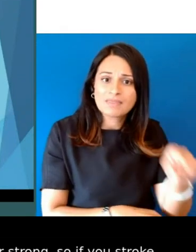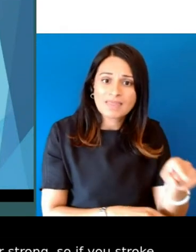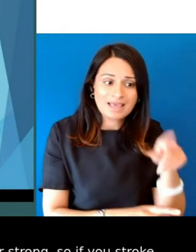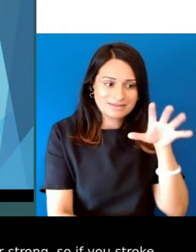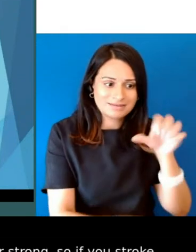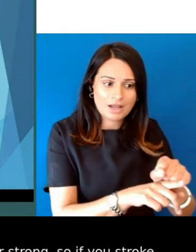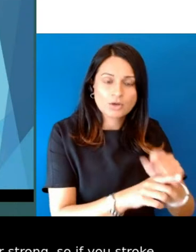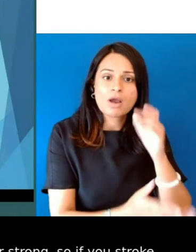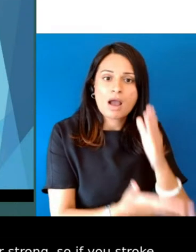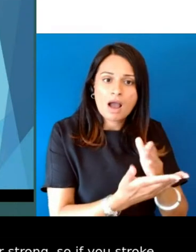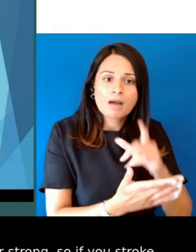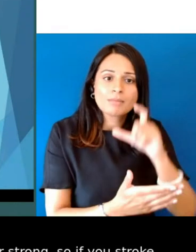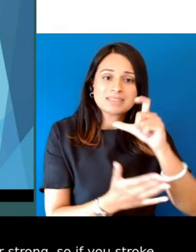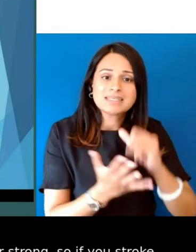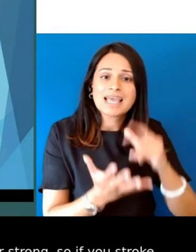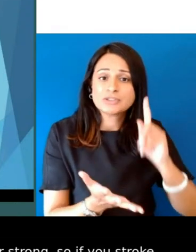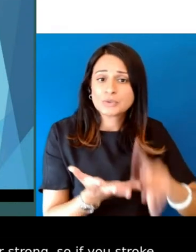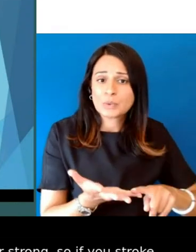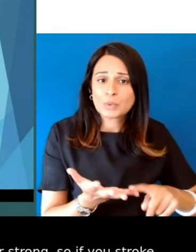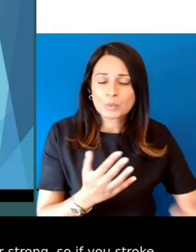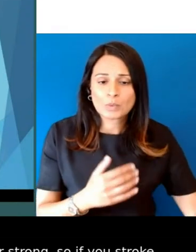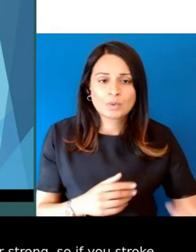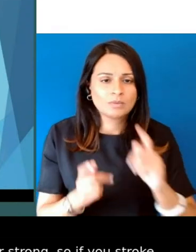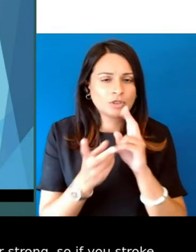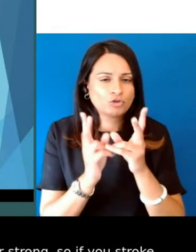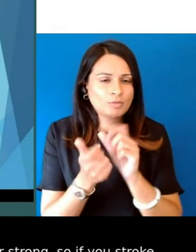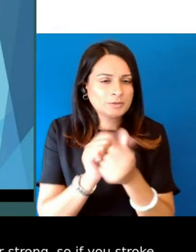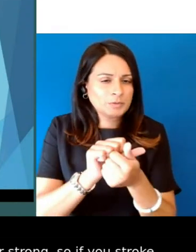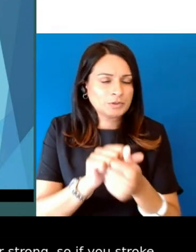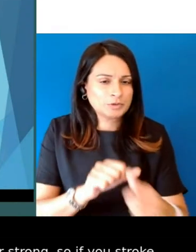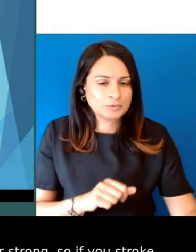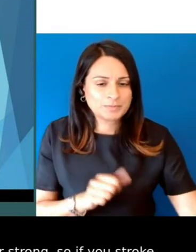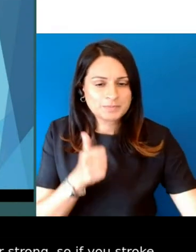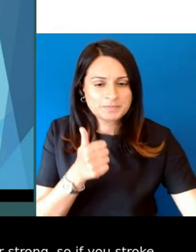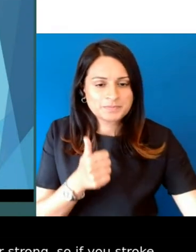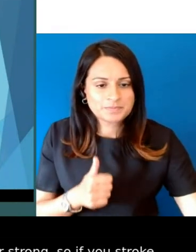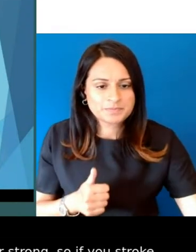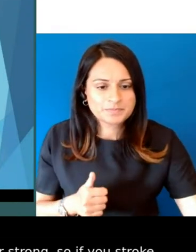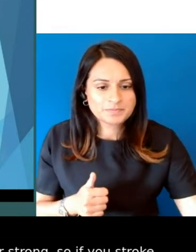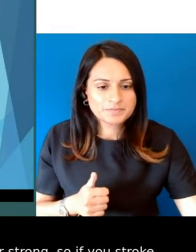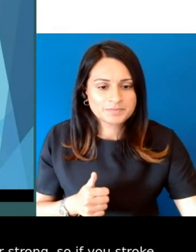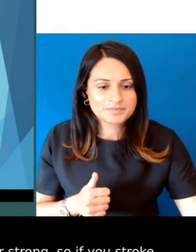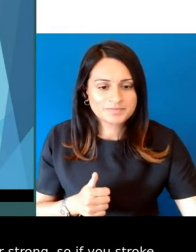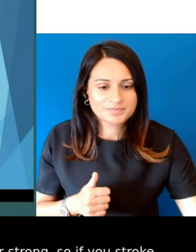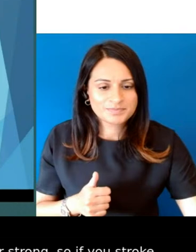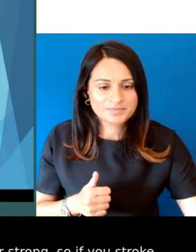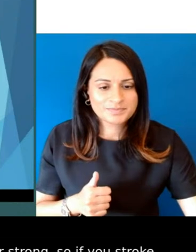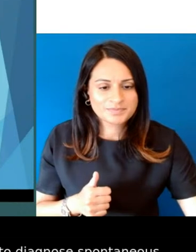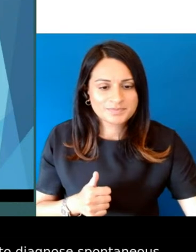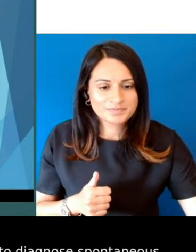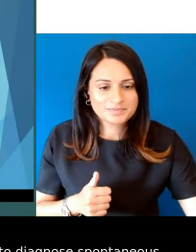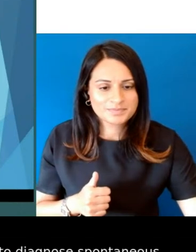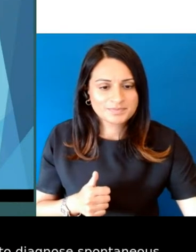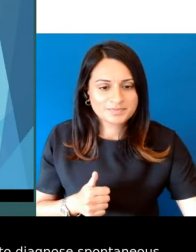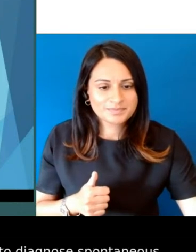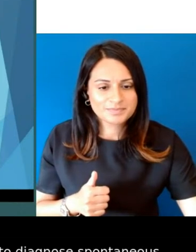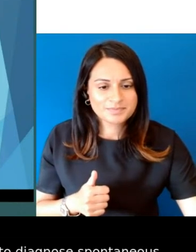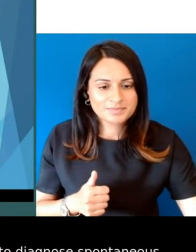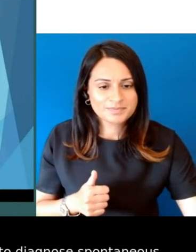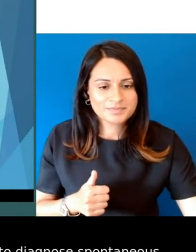spontaneous urticaria as well so that's a very um graphical picture of dermadermographism